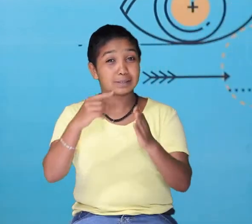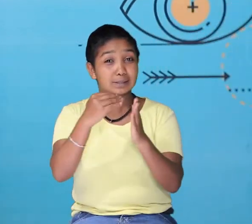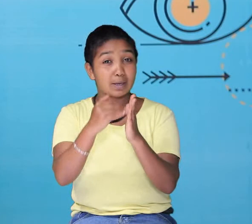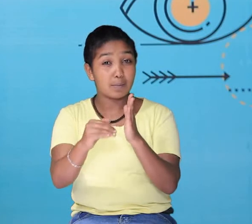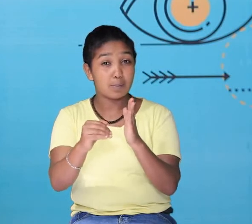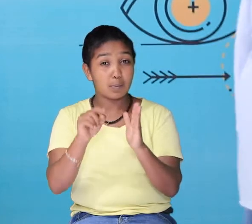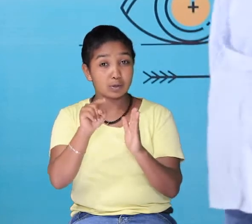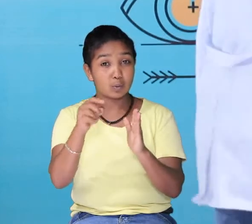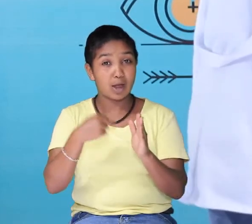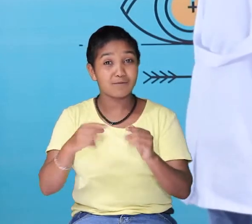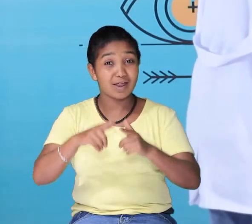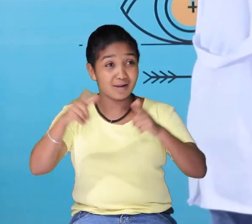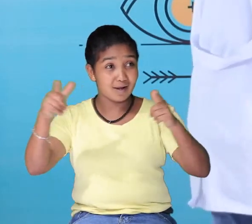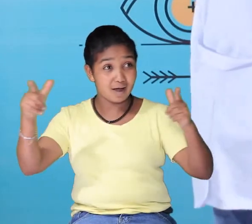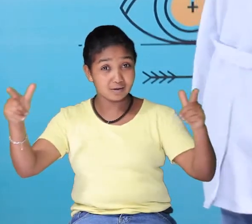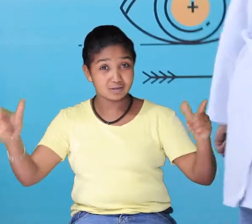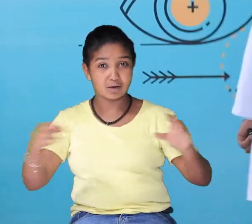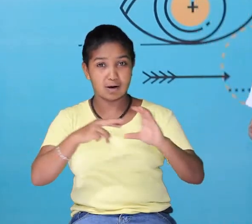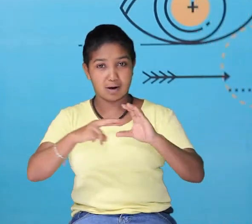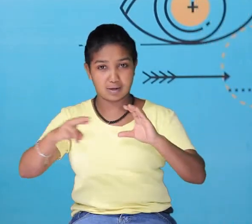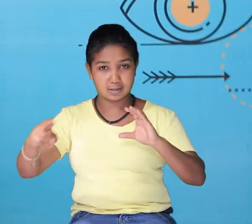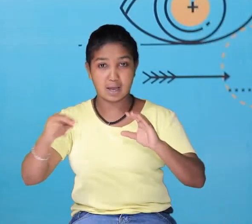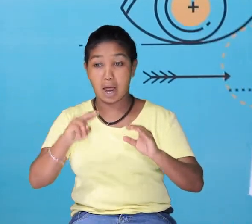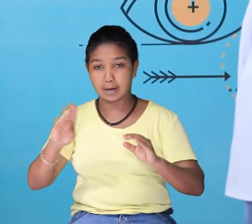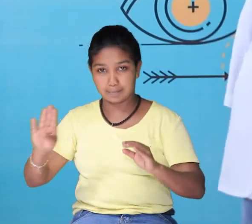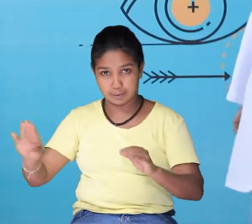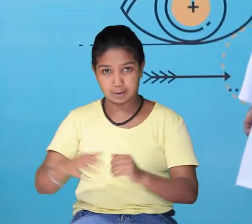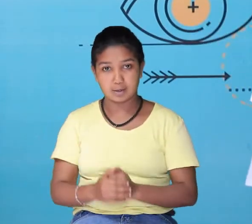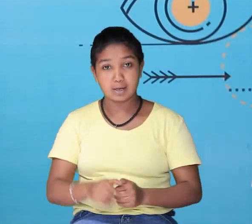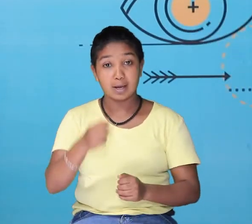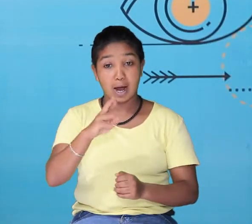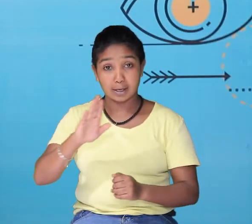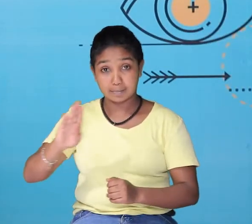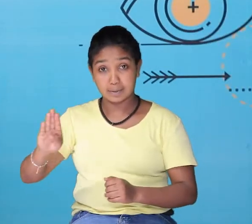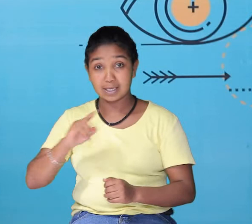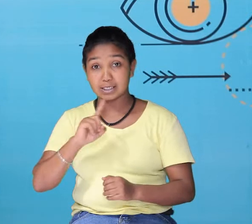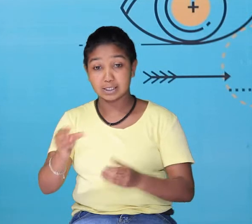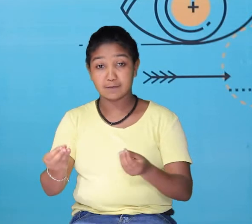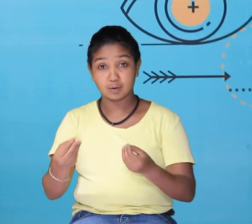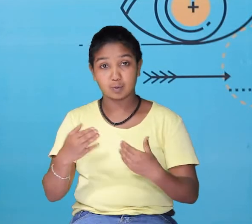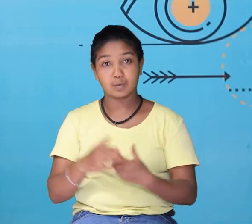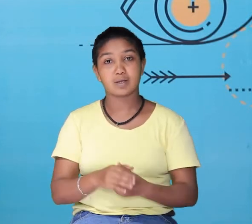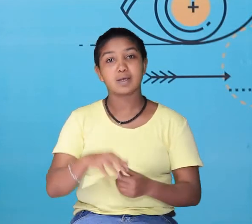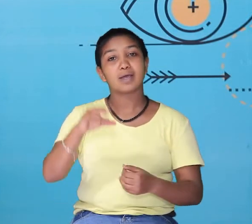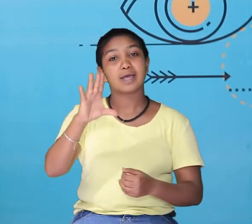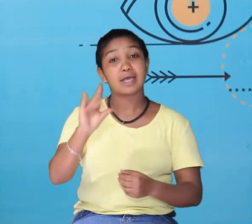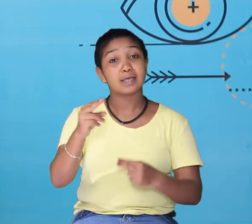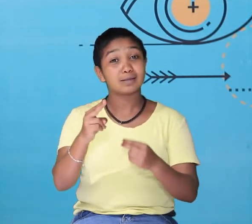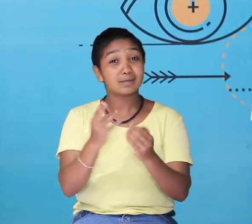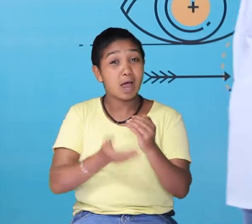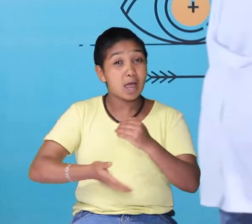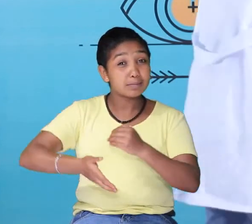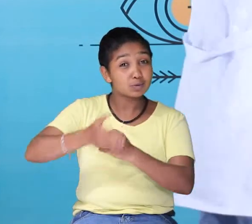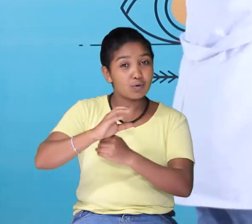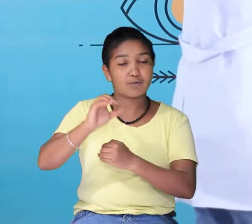here, you have a larger radius, Rb. Rb is given to be 8 times that of